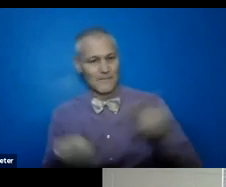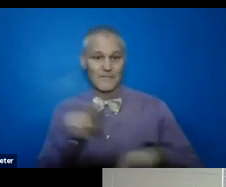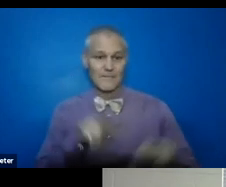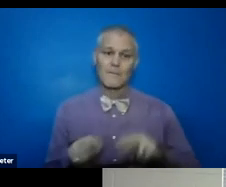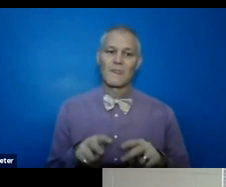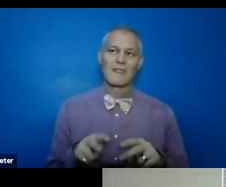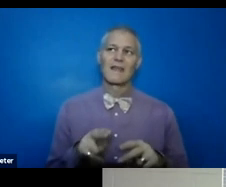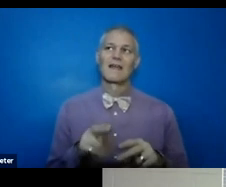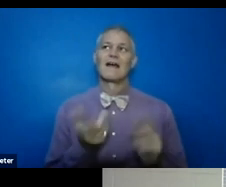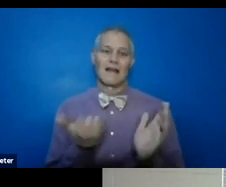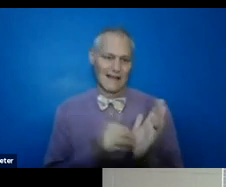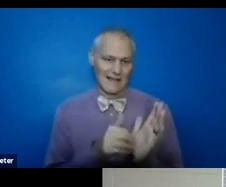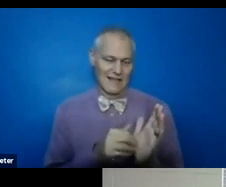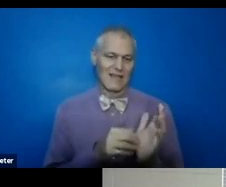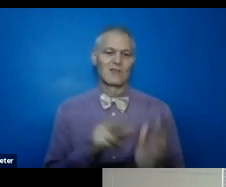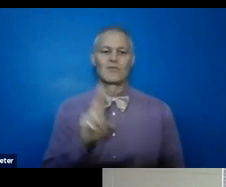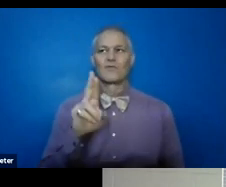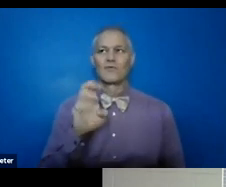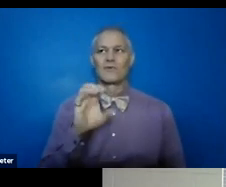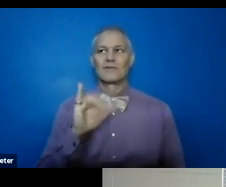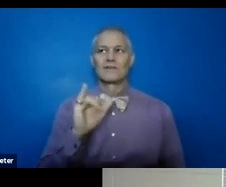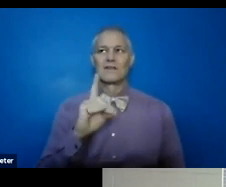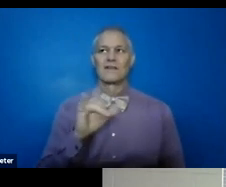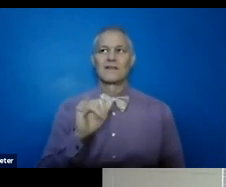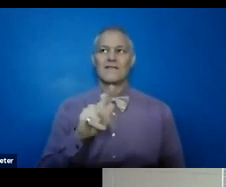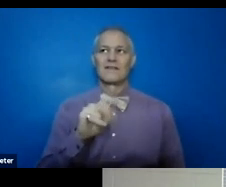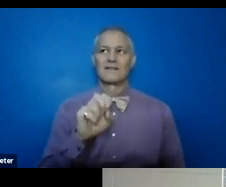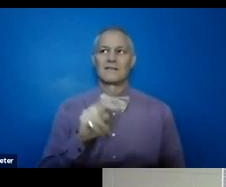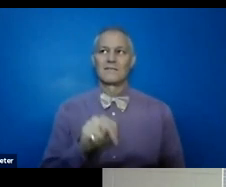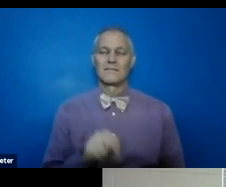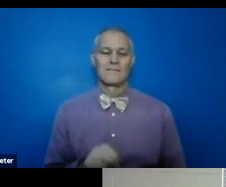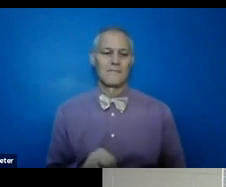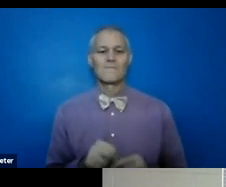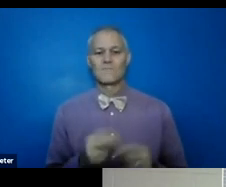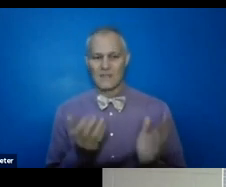recidivism reduction as our primary program outcome. We look at rearrest.